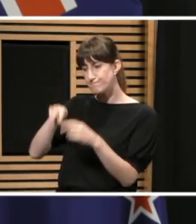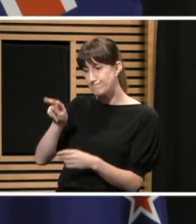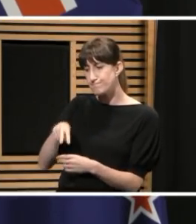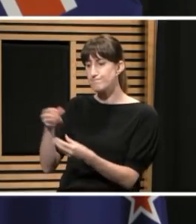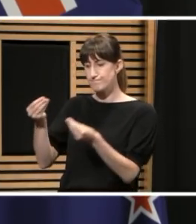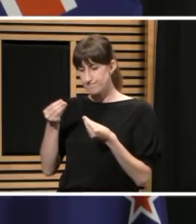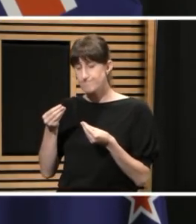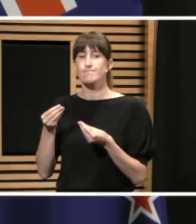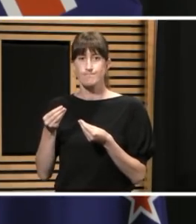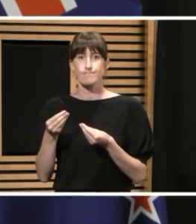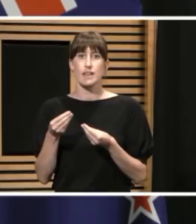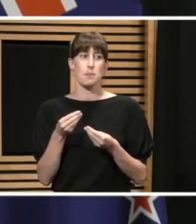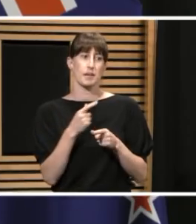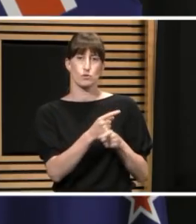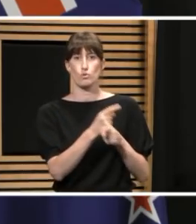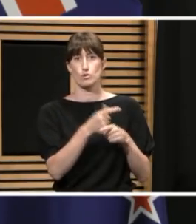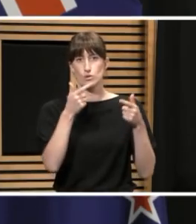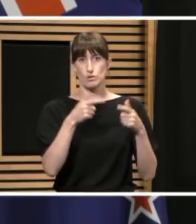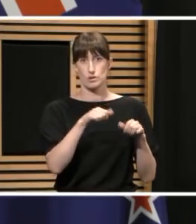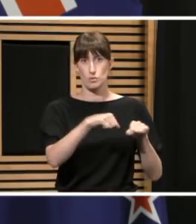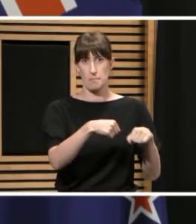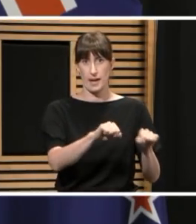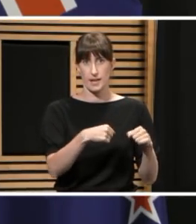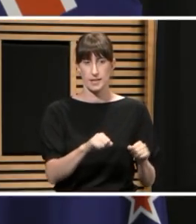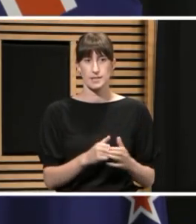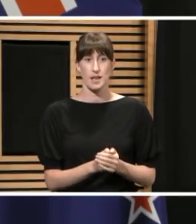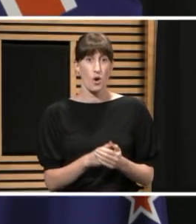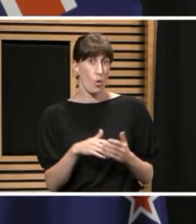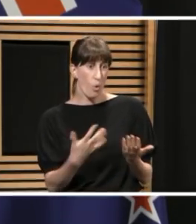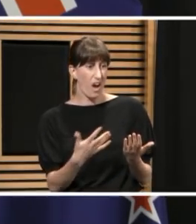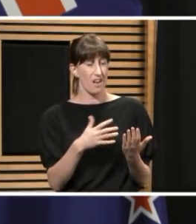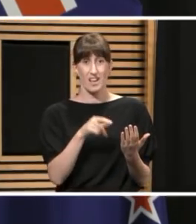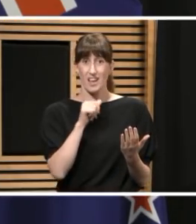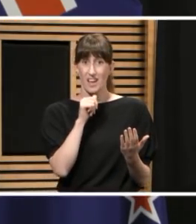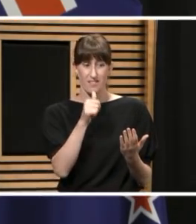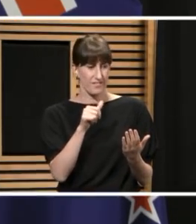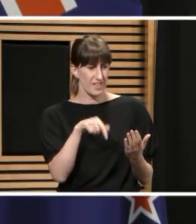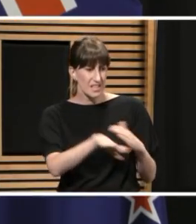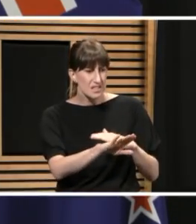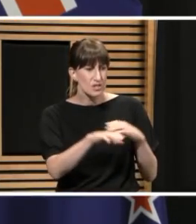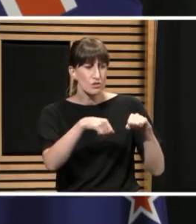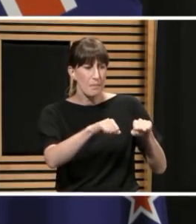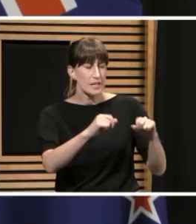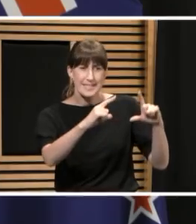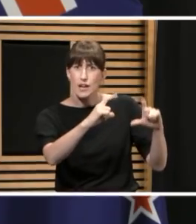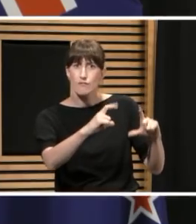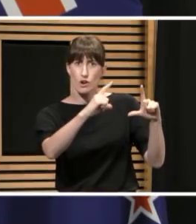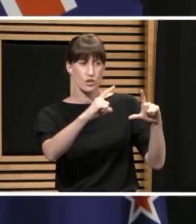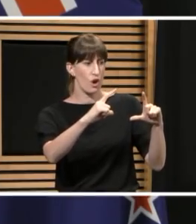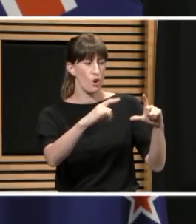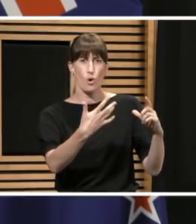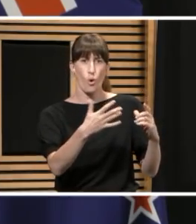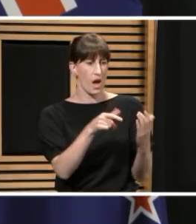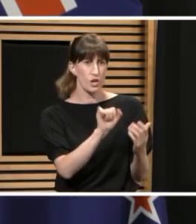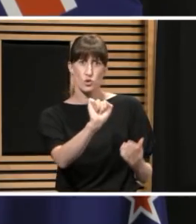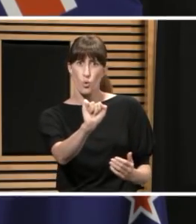your receipt, a simple photo of what you've seen, directly through to MB. This will enable us to make sure we are